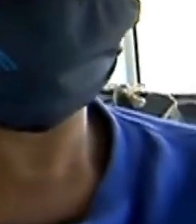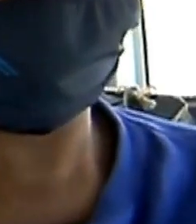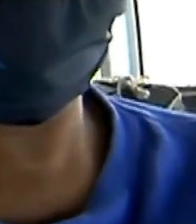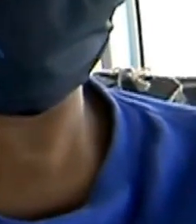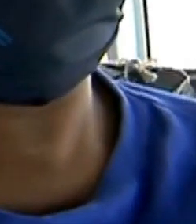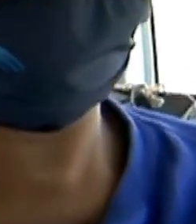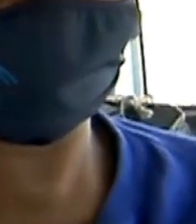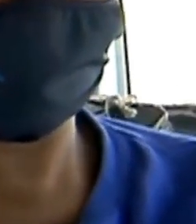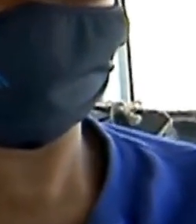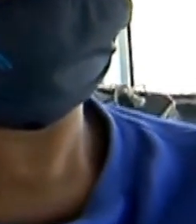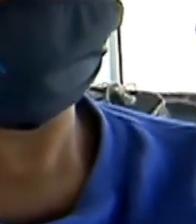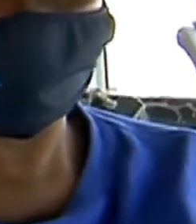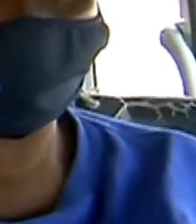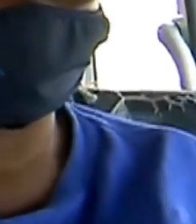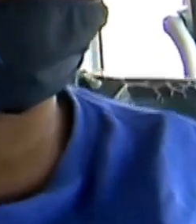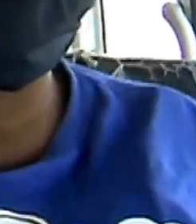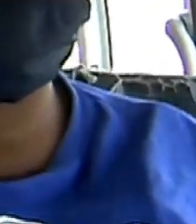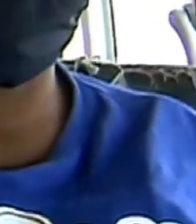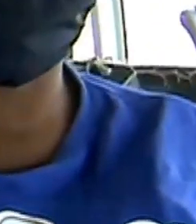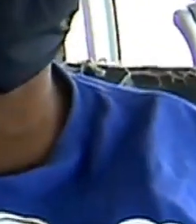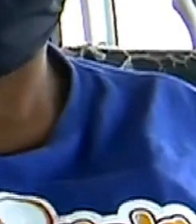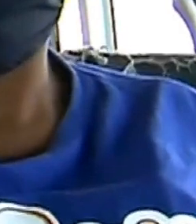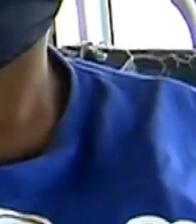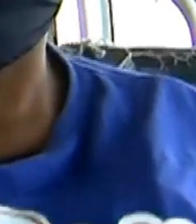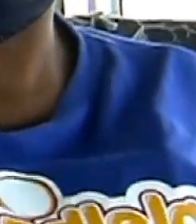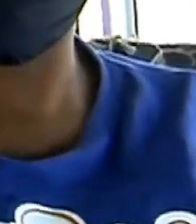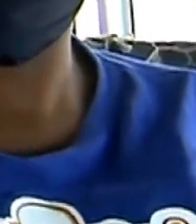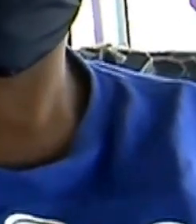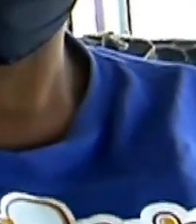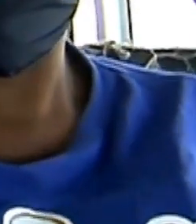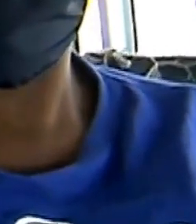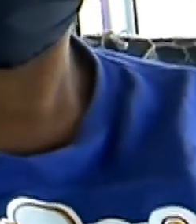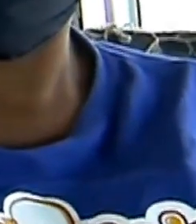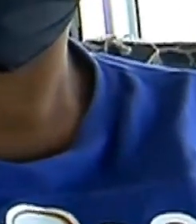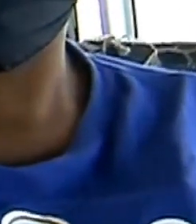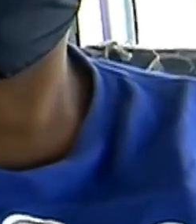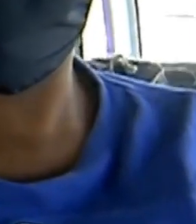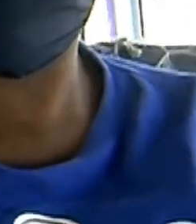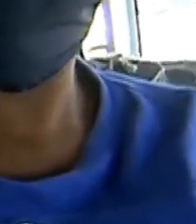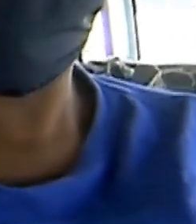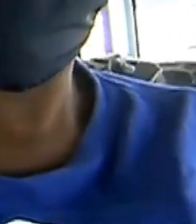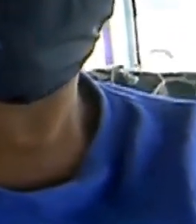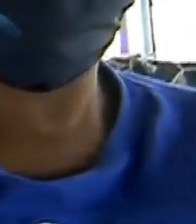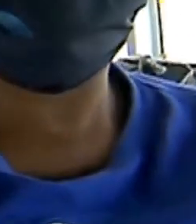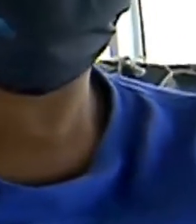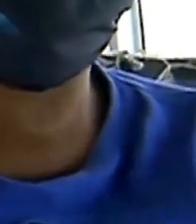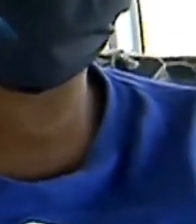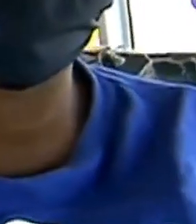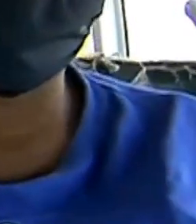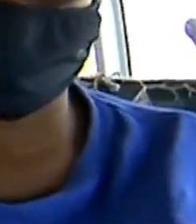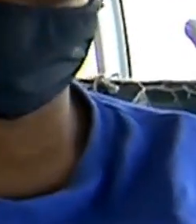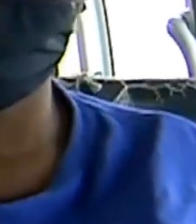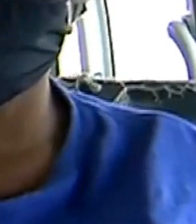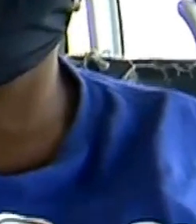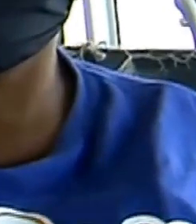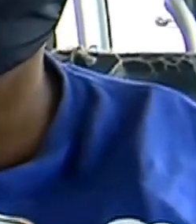be the first to hike their prices come the 15th of June. Now, you would know that the breaking news story that